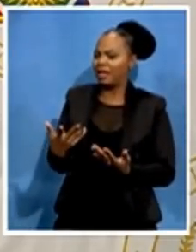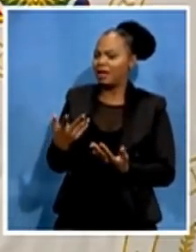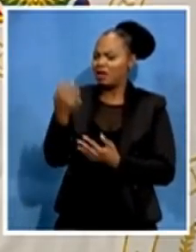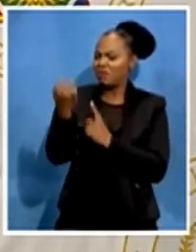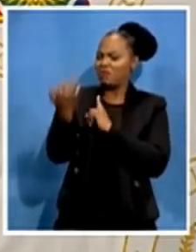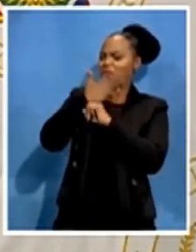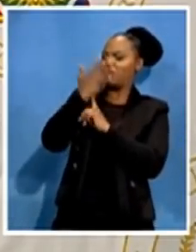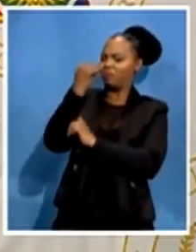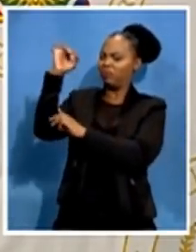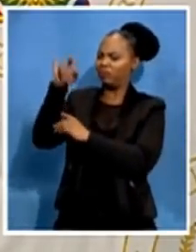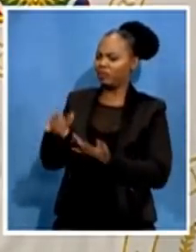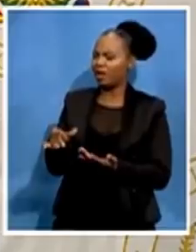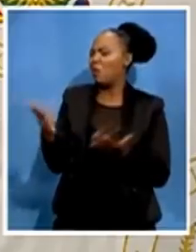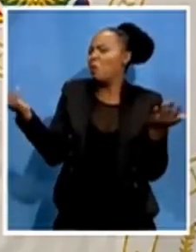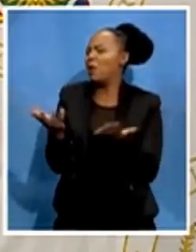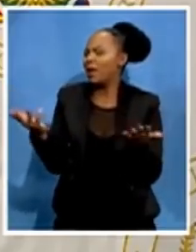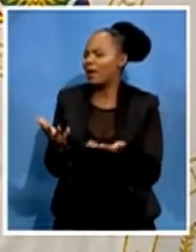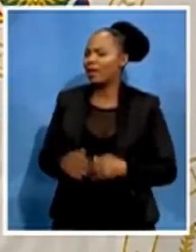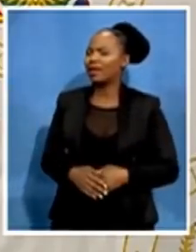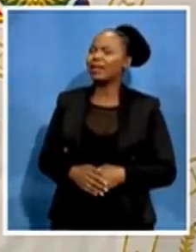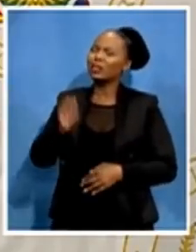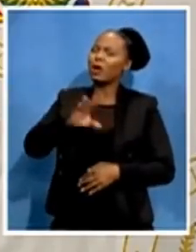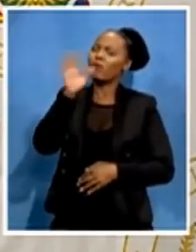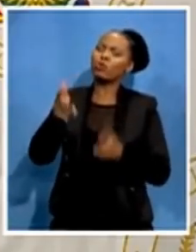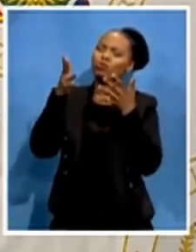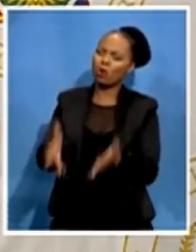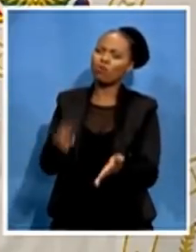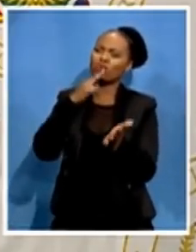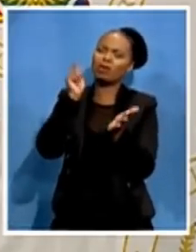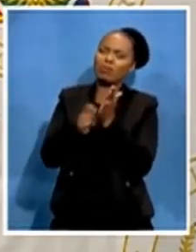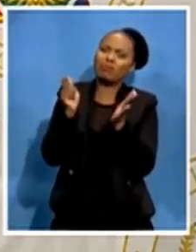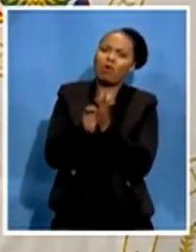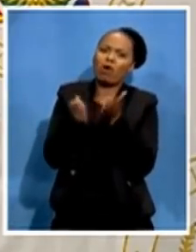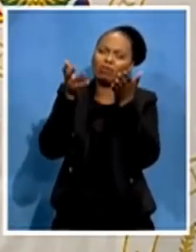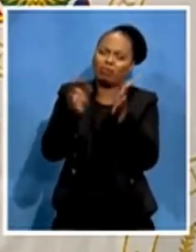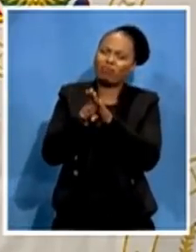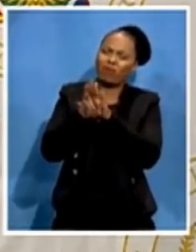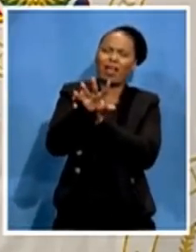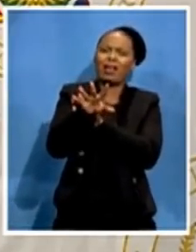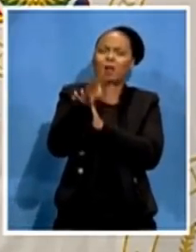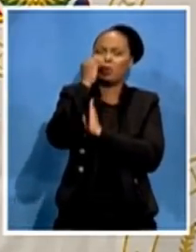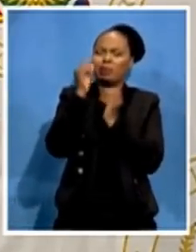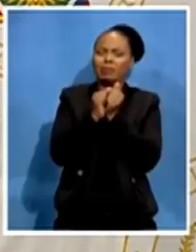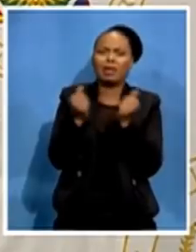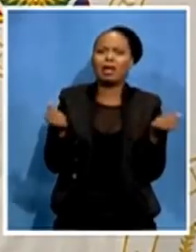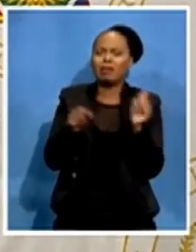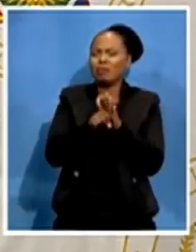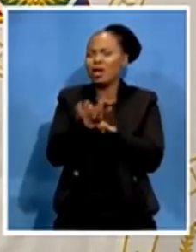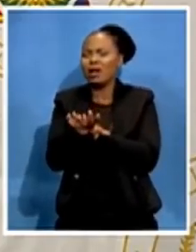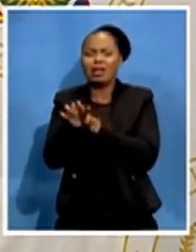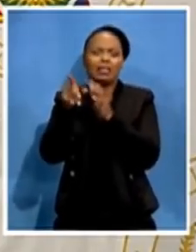it? So there is, I don't know whether it is the laziness to think